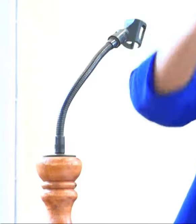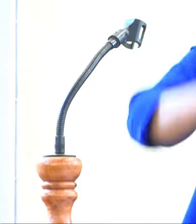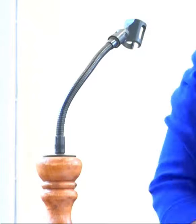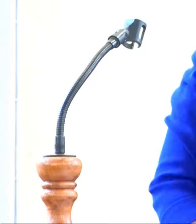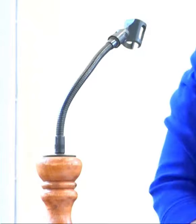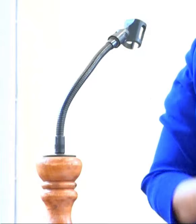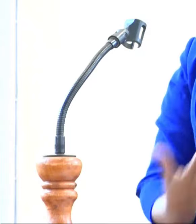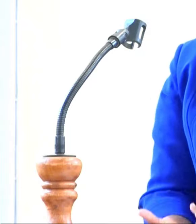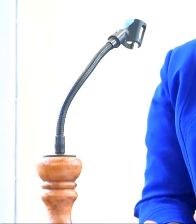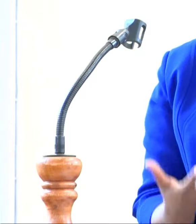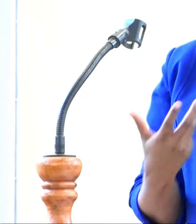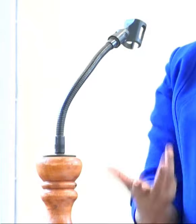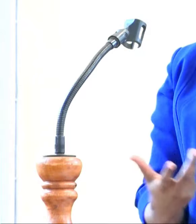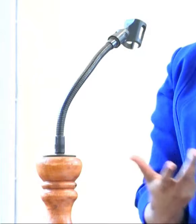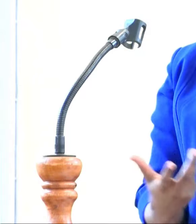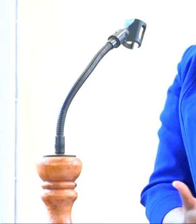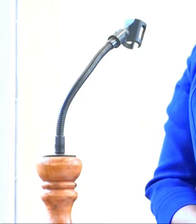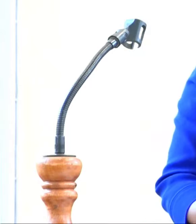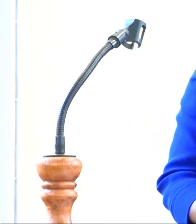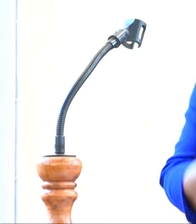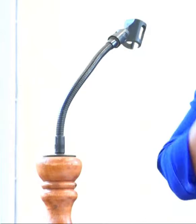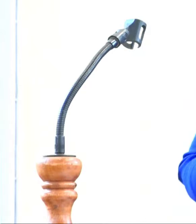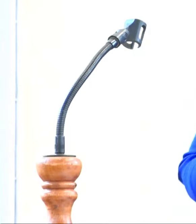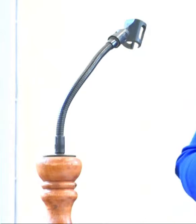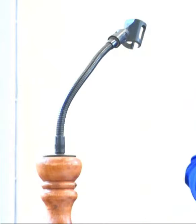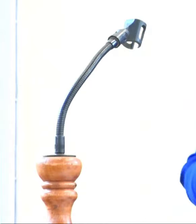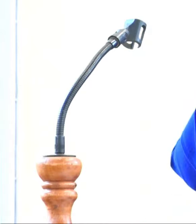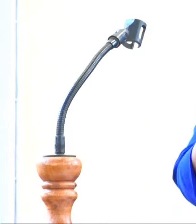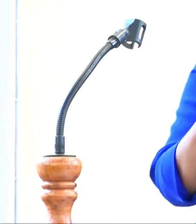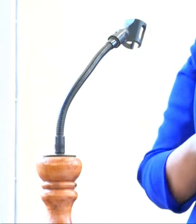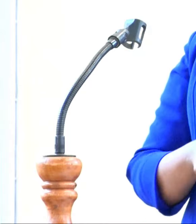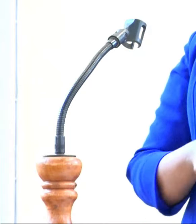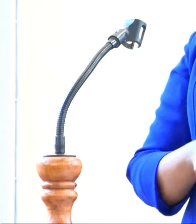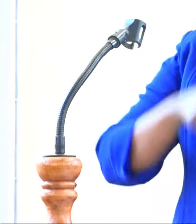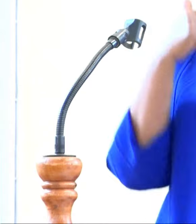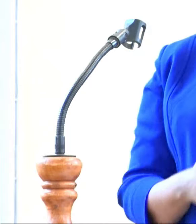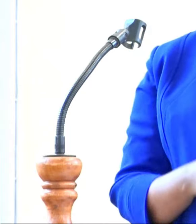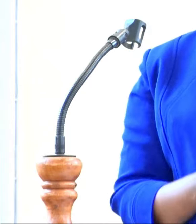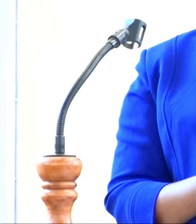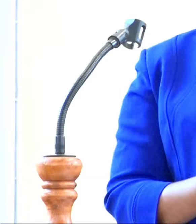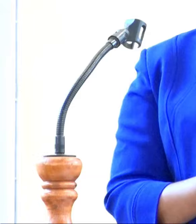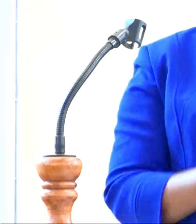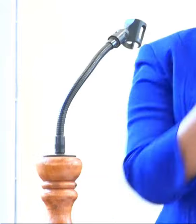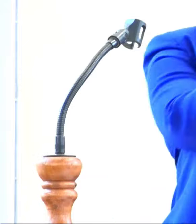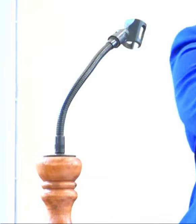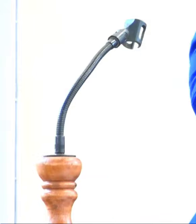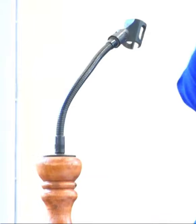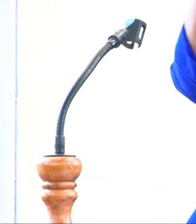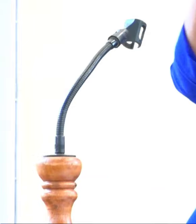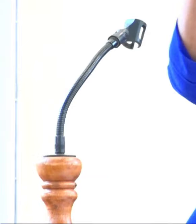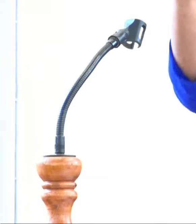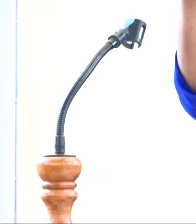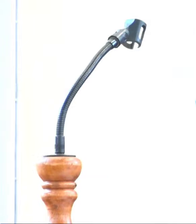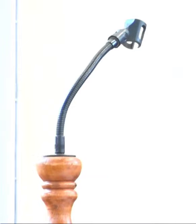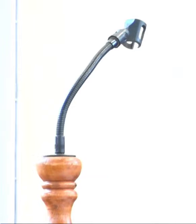is Matthew. When you look at the book of Mark, it is talking about Jesus as the Son of God and God's